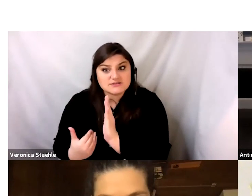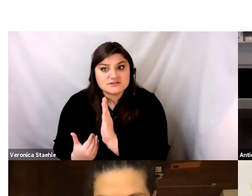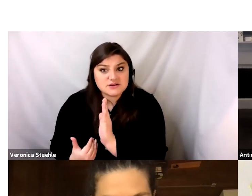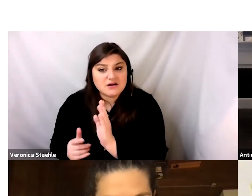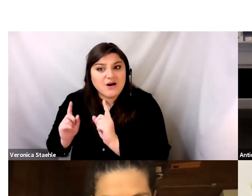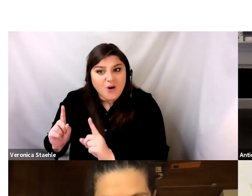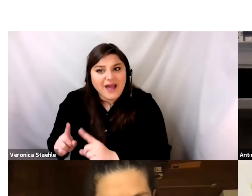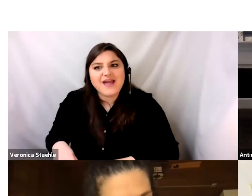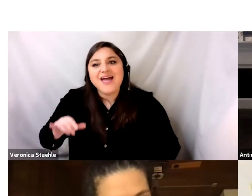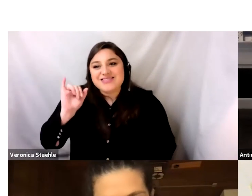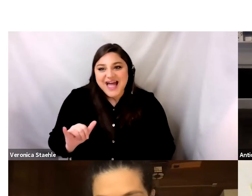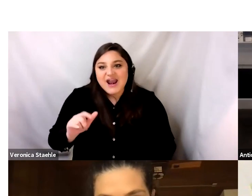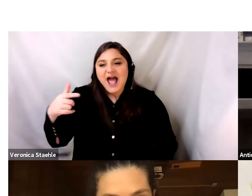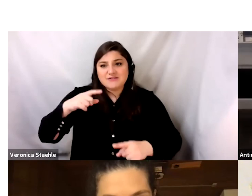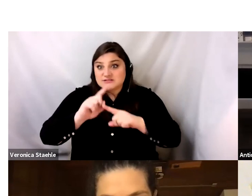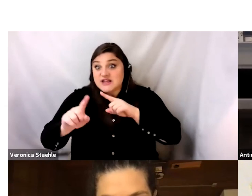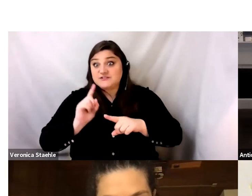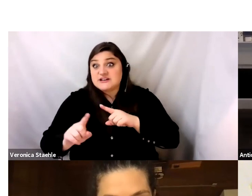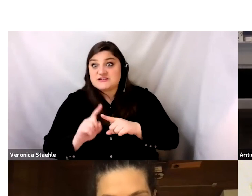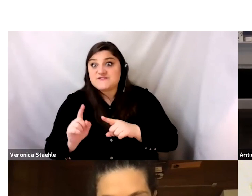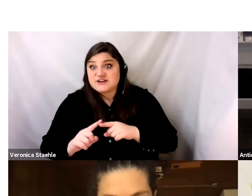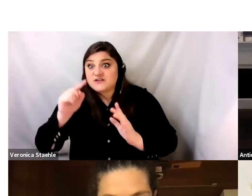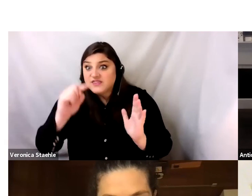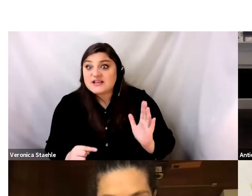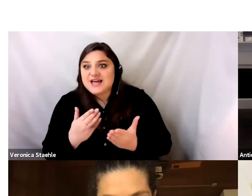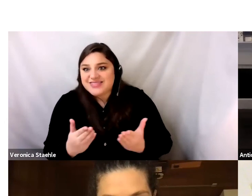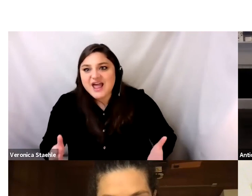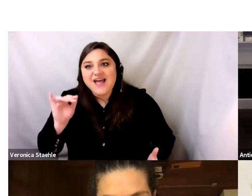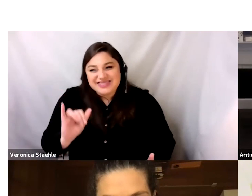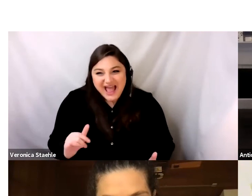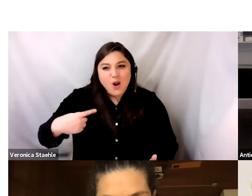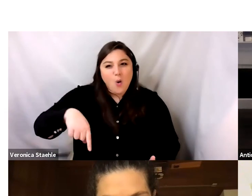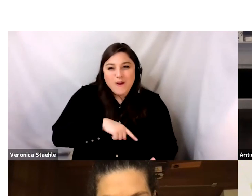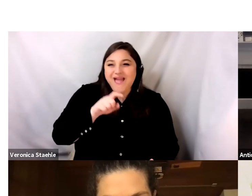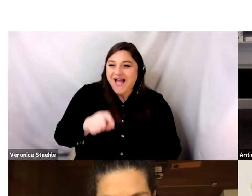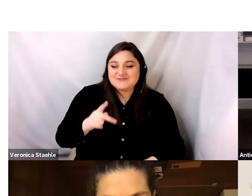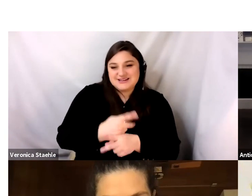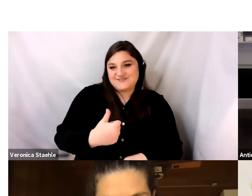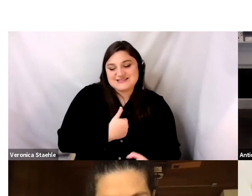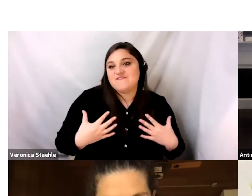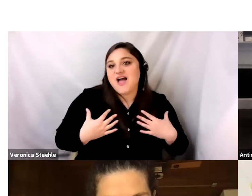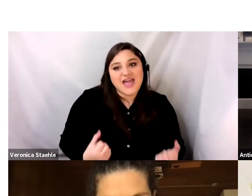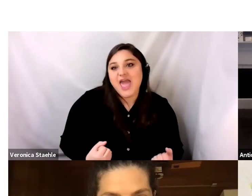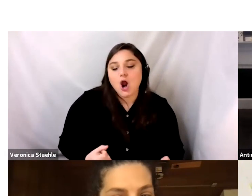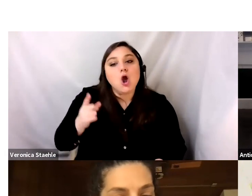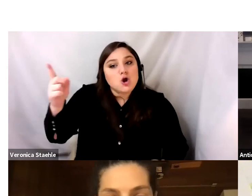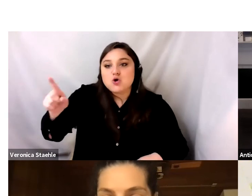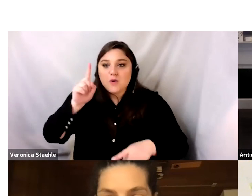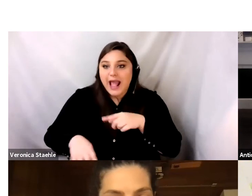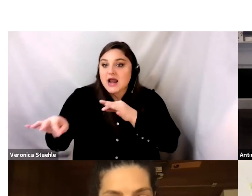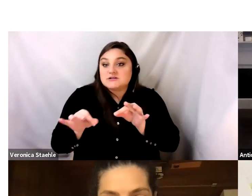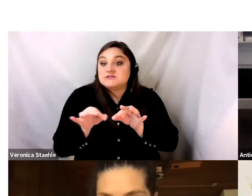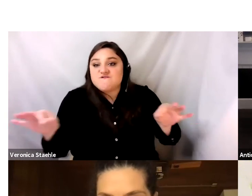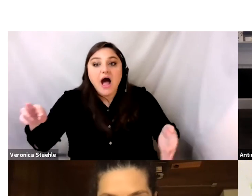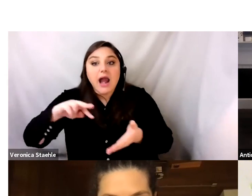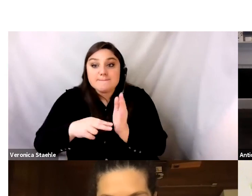right? Color some pages. And those are important to self-care for many people, but you cannot define what self-care